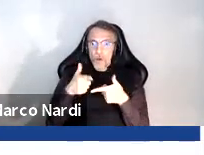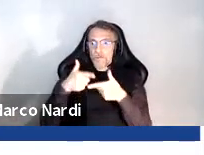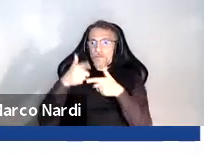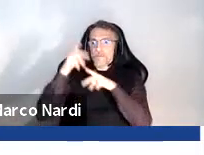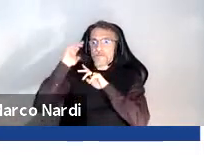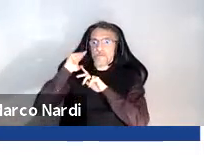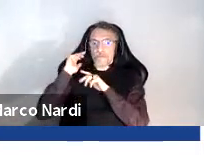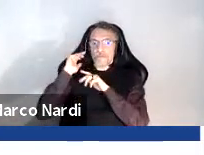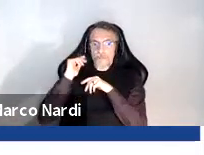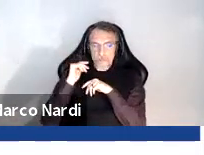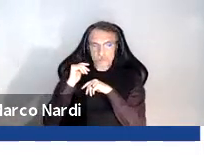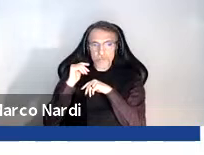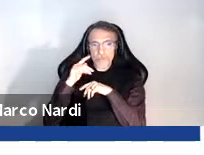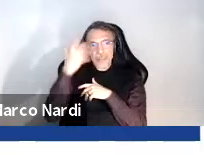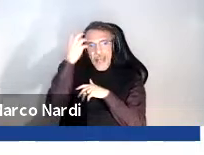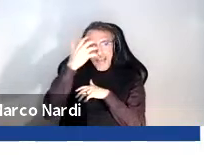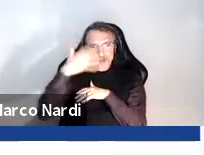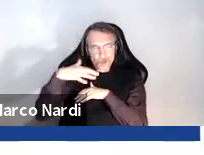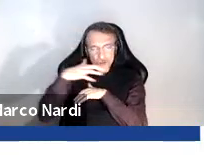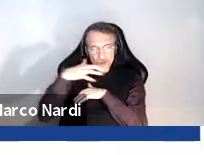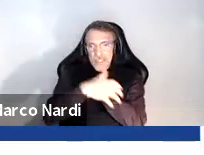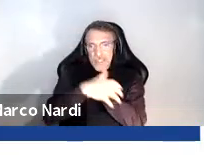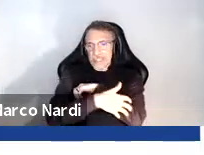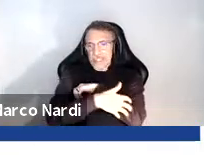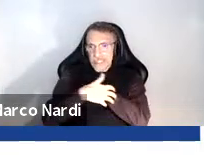populous countries in